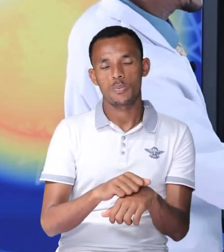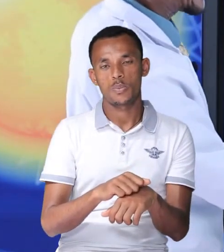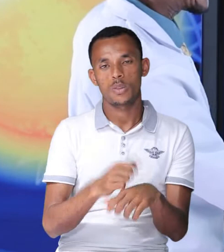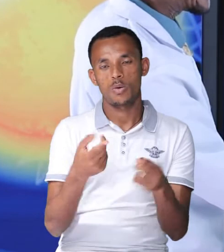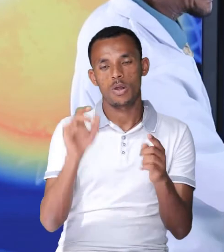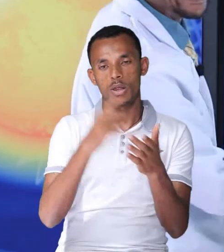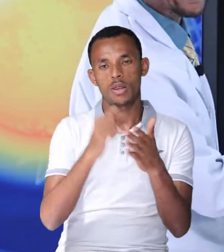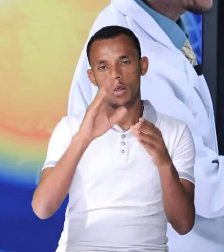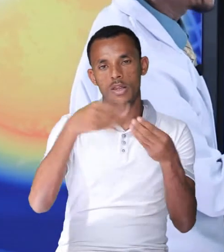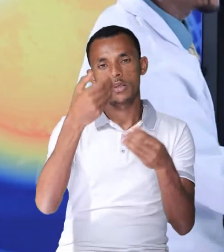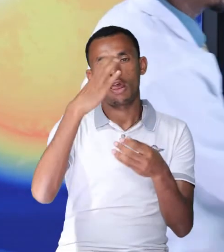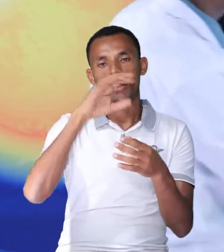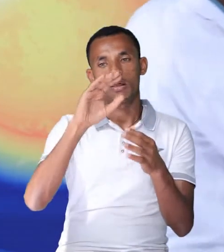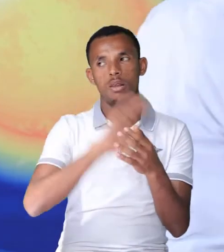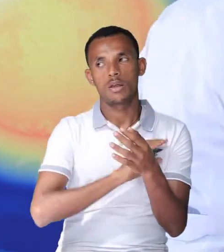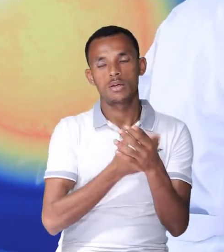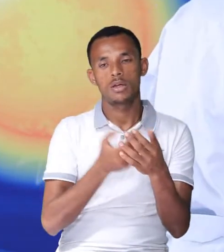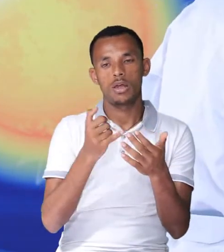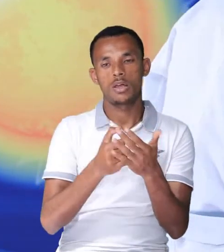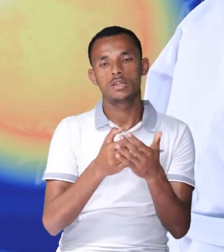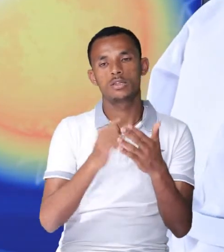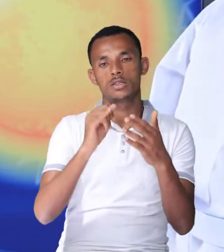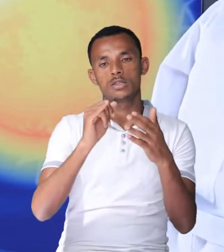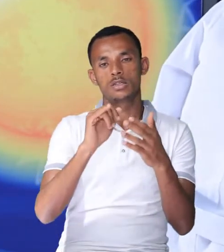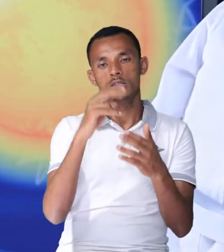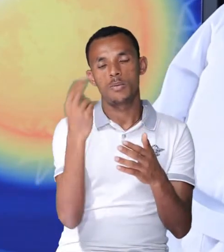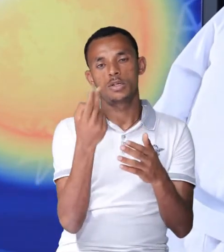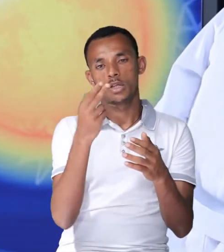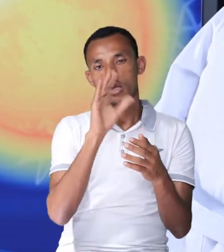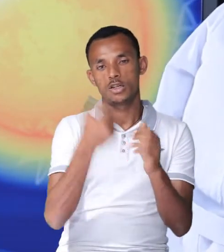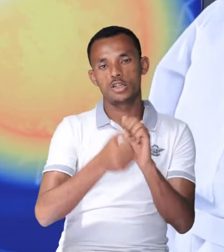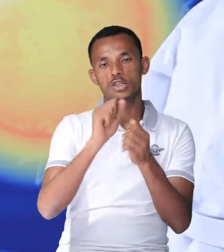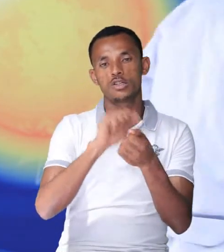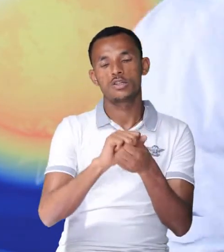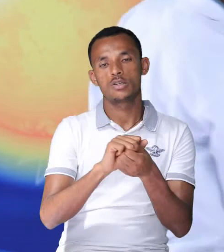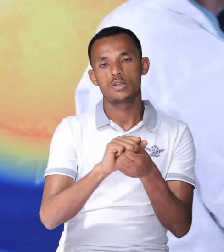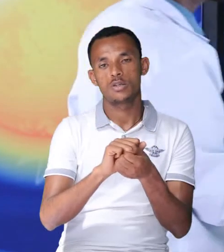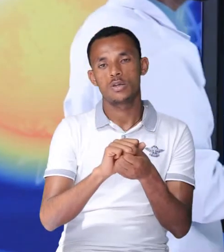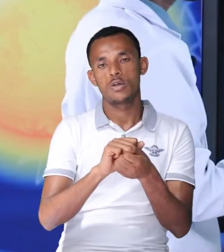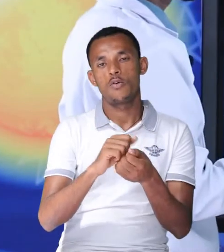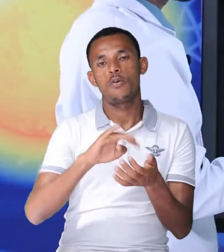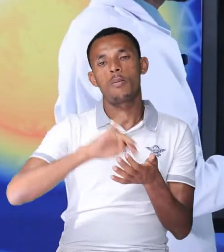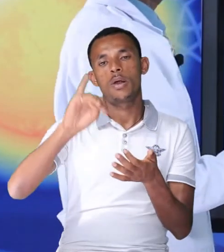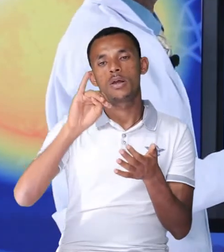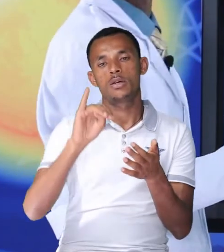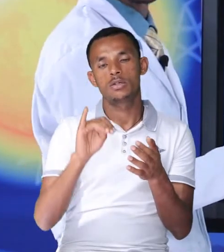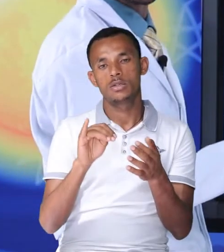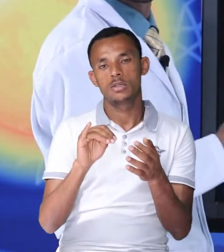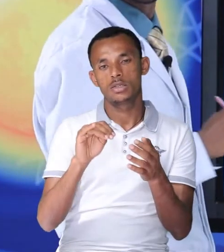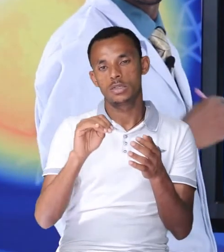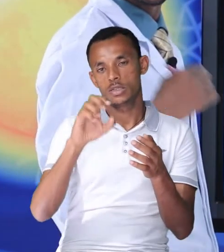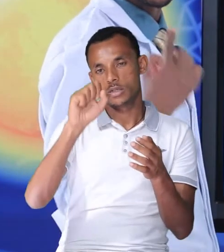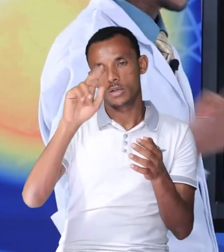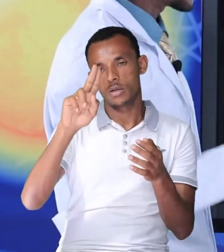when it gets heat energy, it sublimes and changes to vapor. Sublimation is